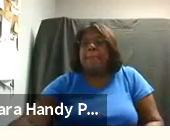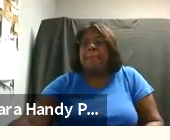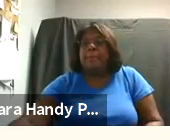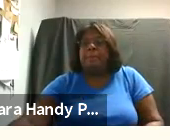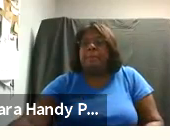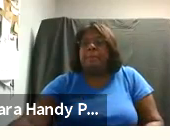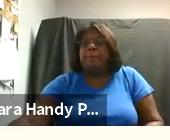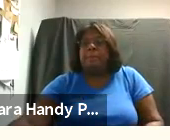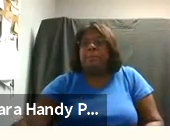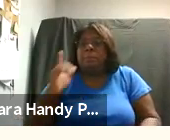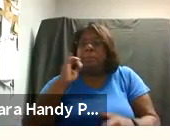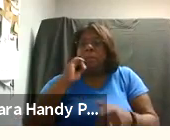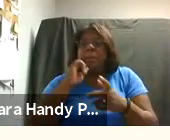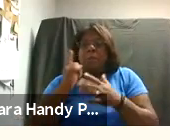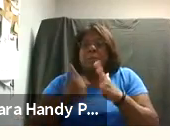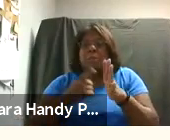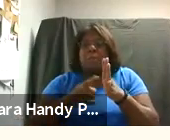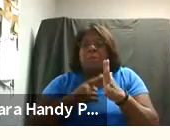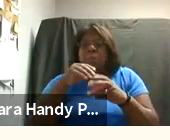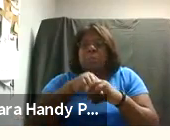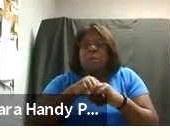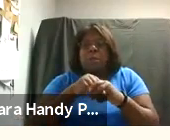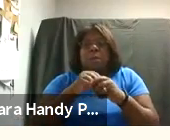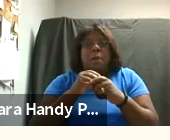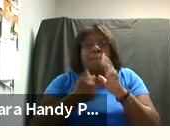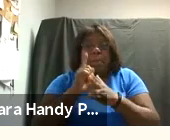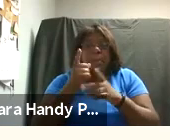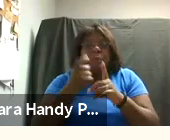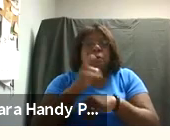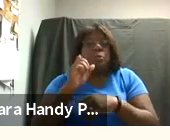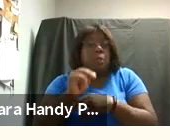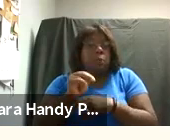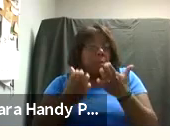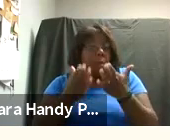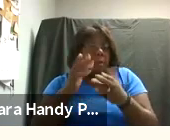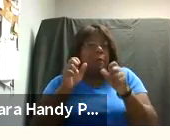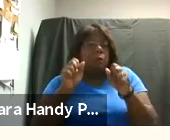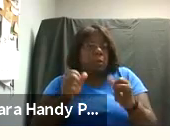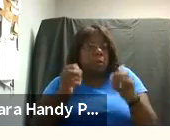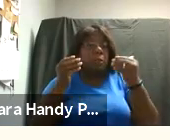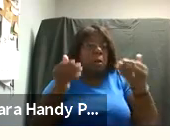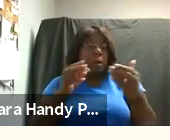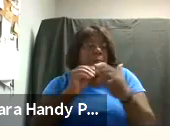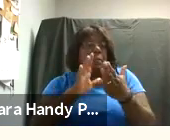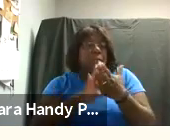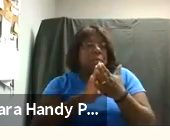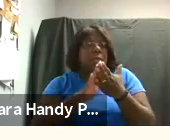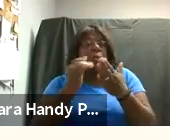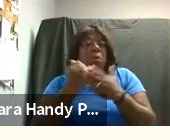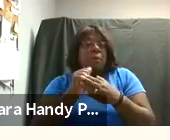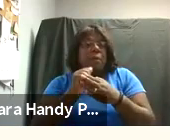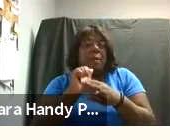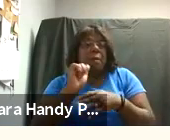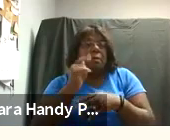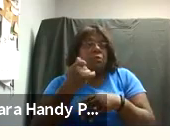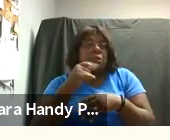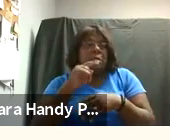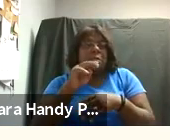And I think since it was in our minutes from January, maybe if we could go ahead and put it on the agenda for October, then that